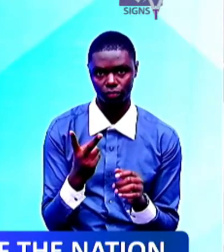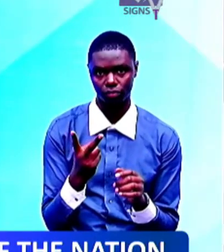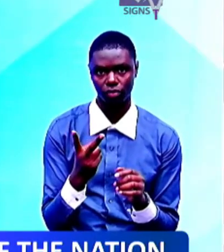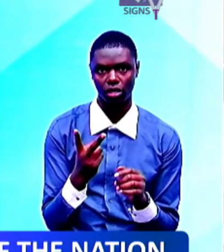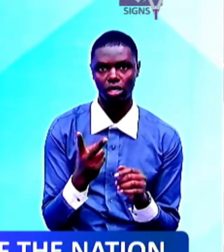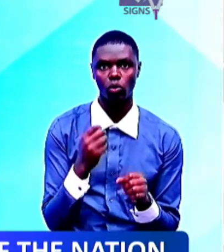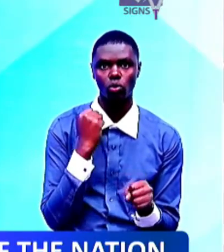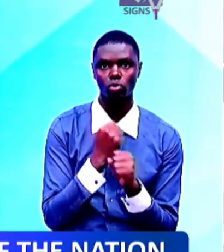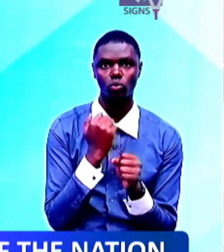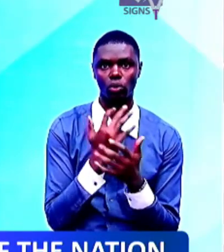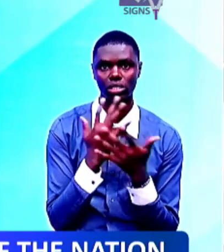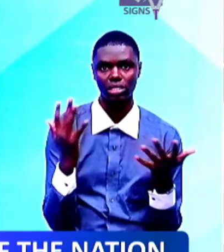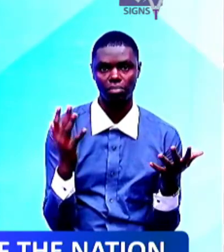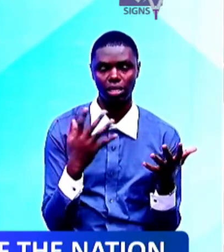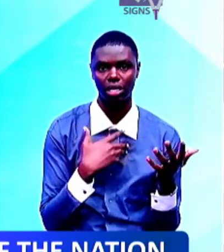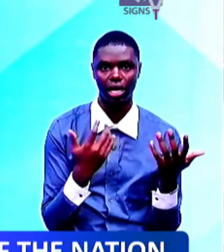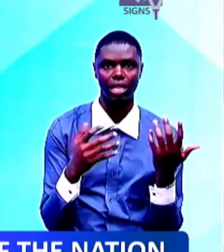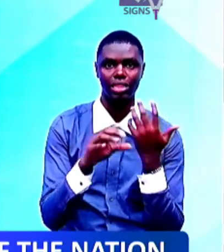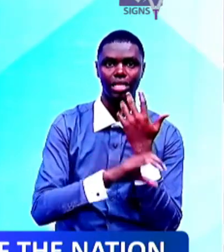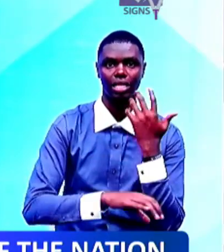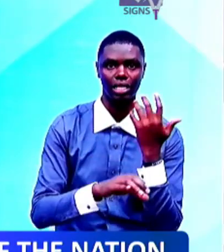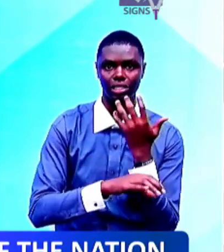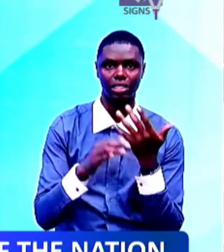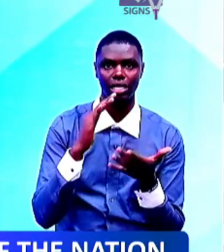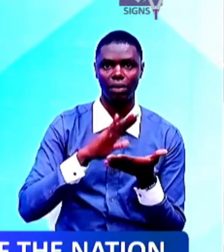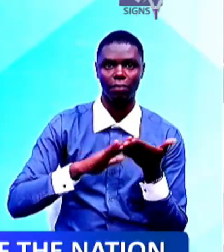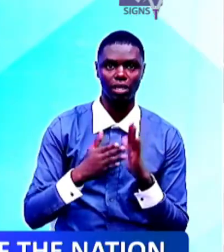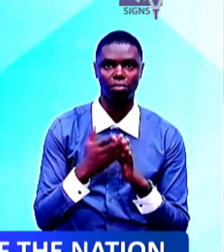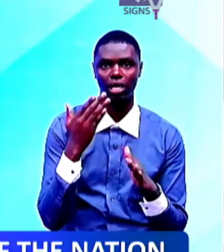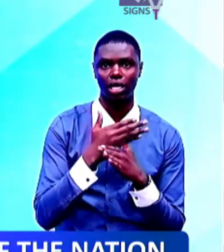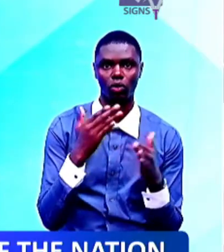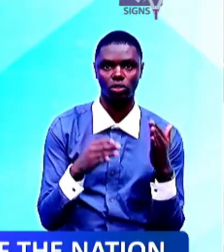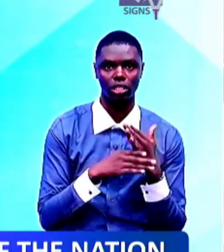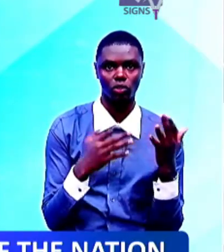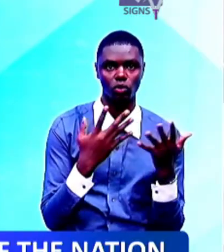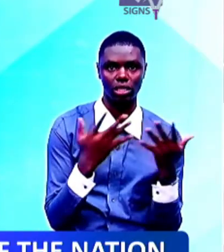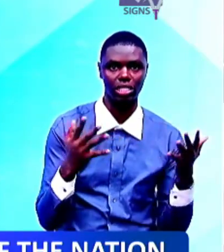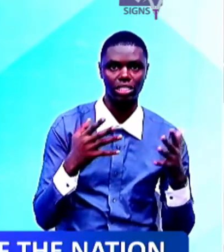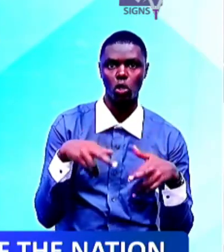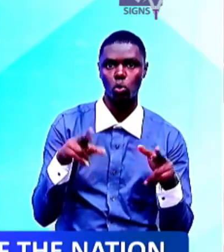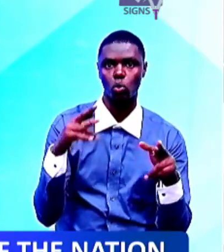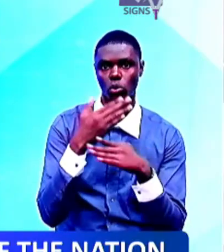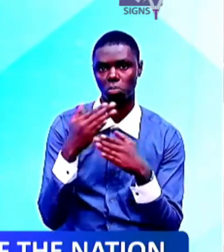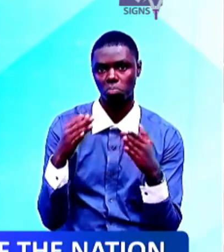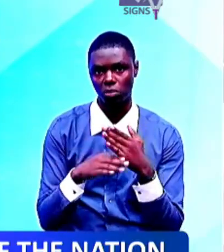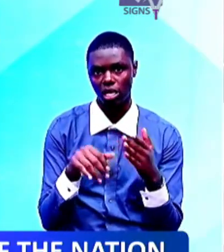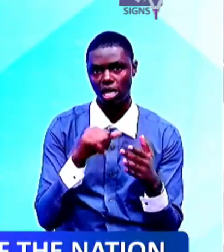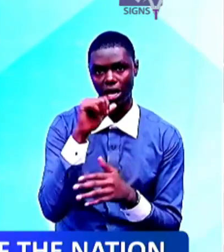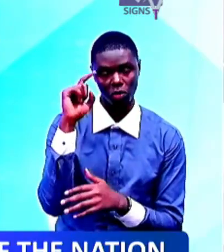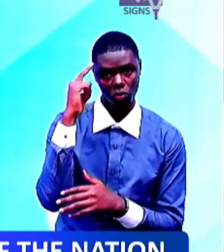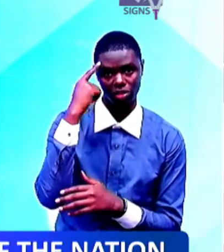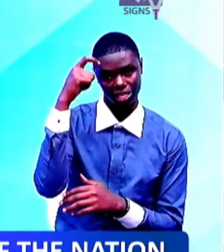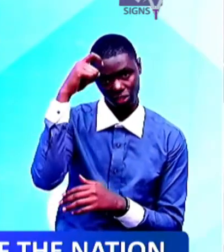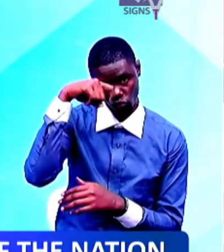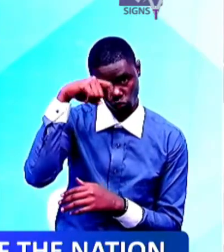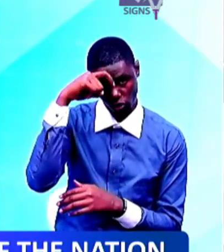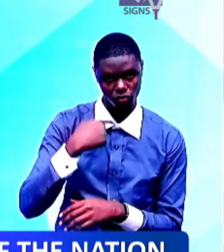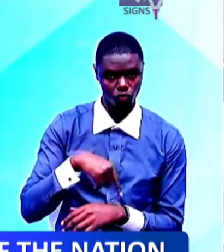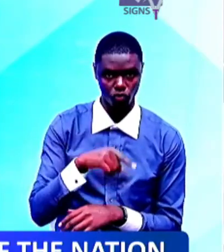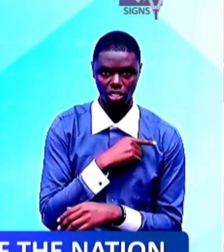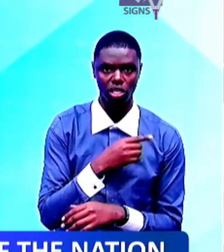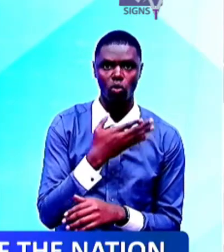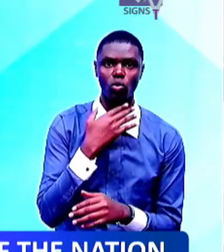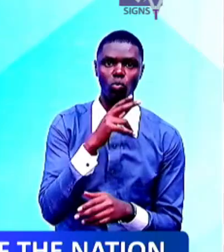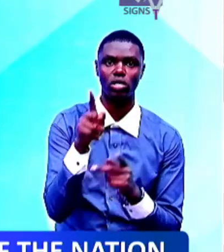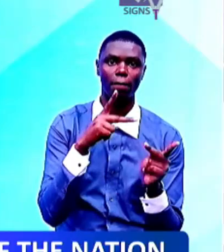was doing something and the country became like a construction site. Roads were being done all over the place. I don't think it is wise on us, even though we